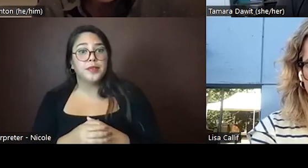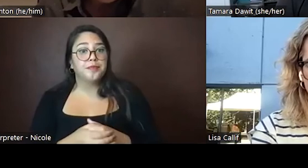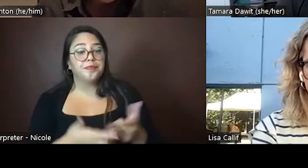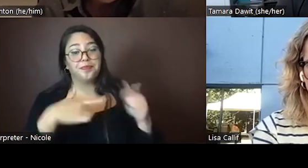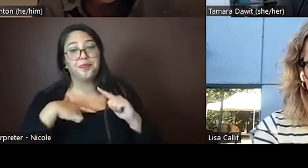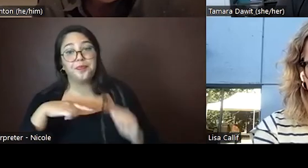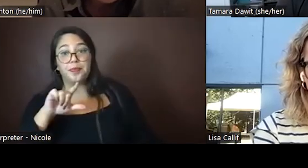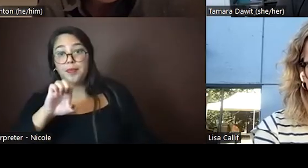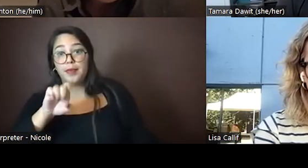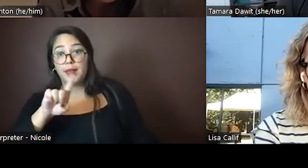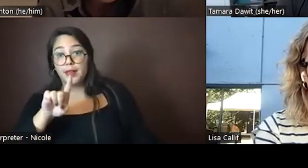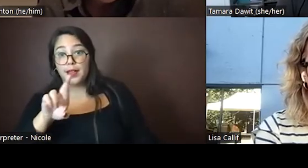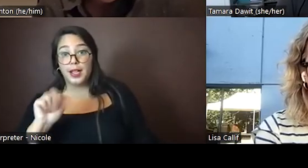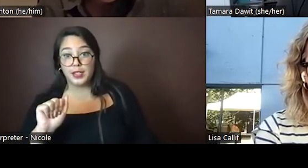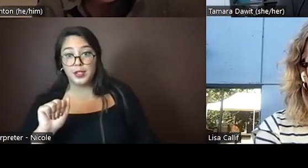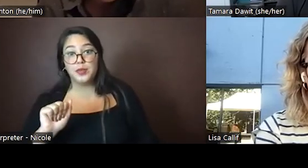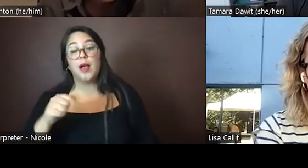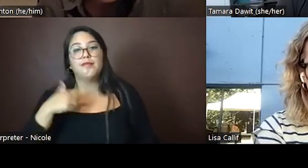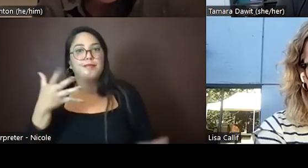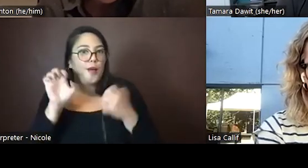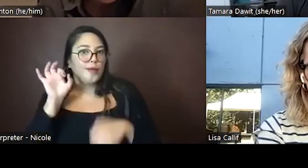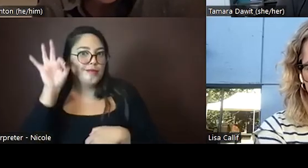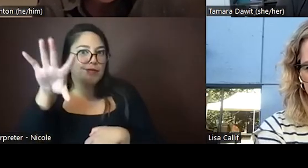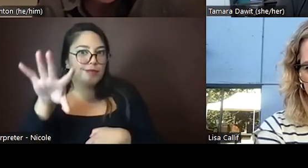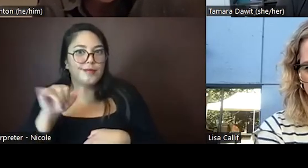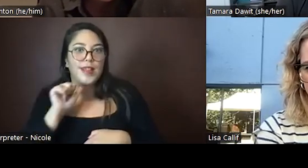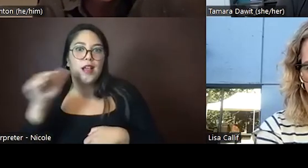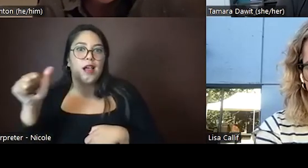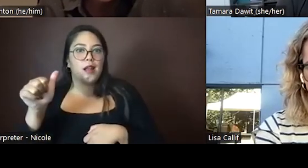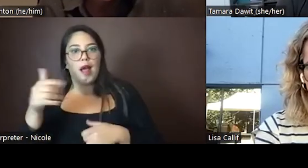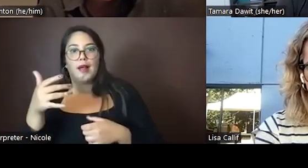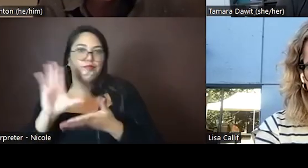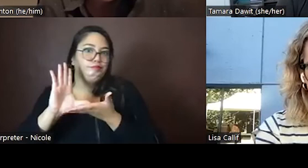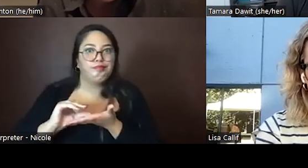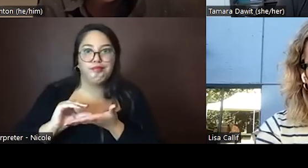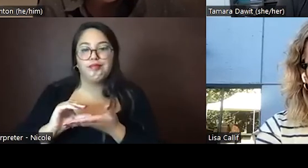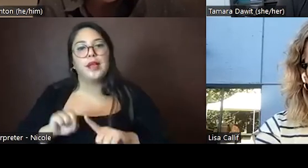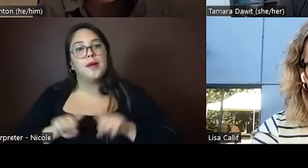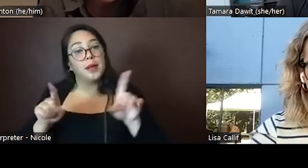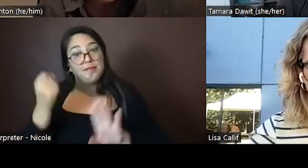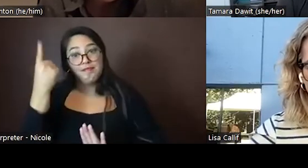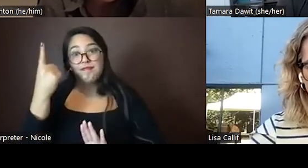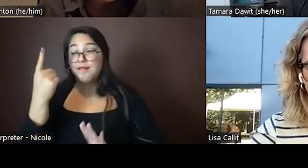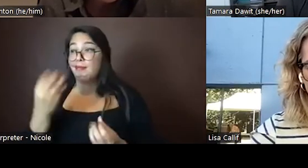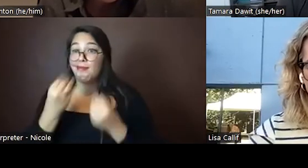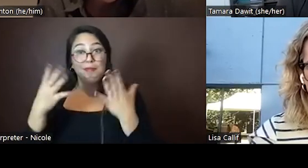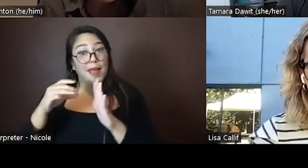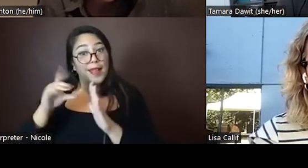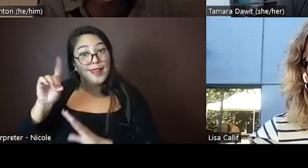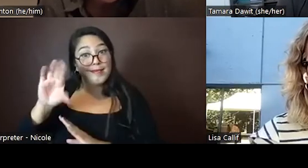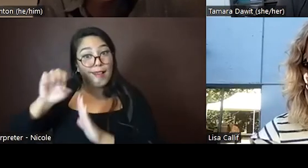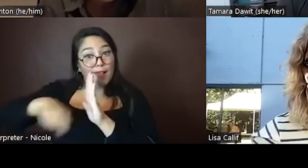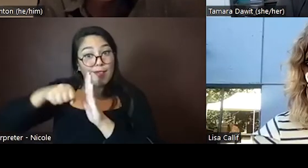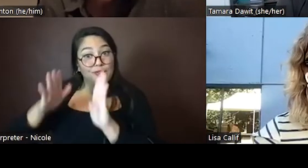I don't want to temper the enthusiasm too much, but I'd say the majority of documentary filmmakers still don't make a living doing it, at least the ones I know.